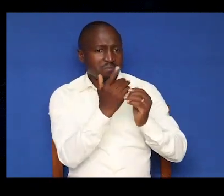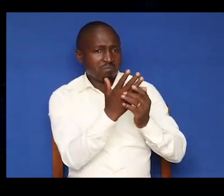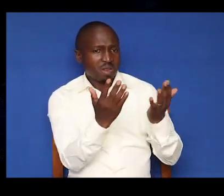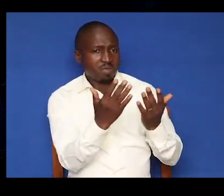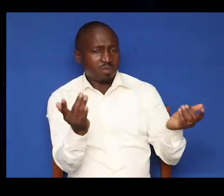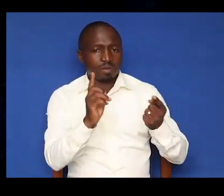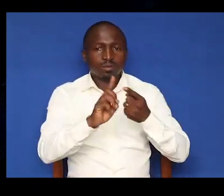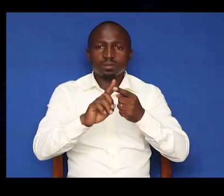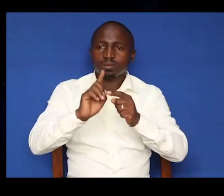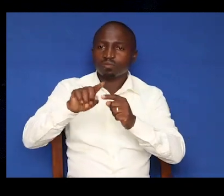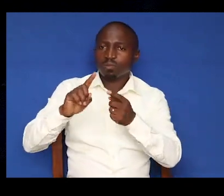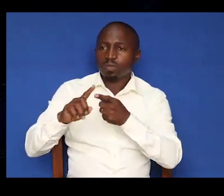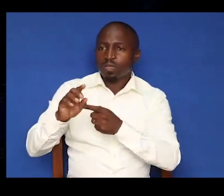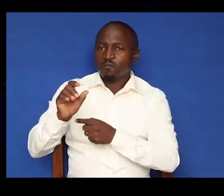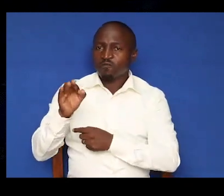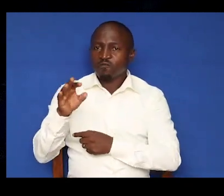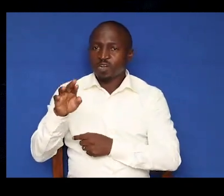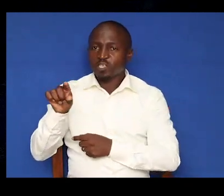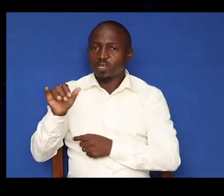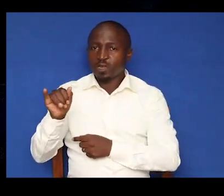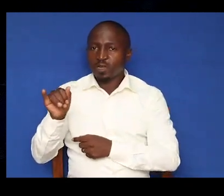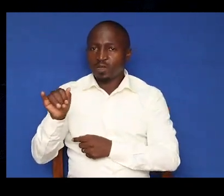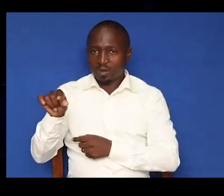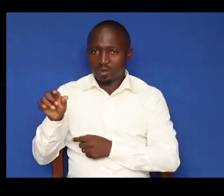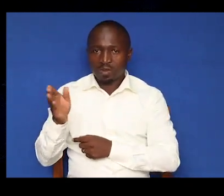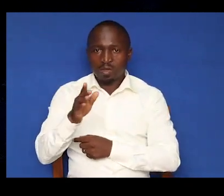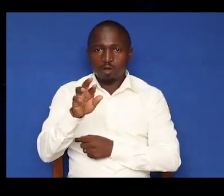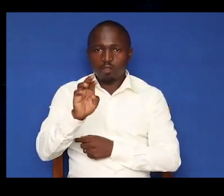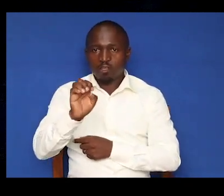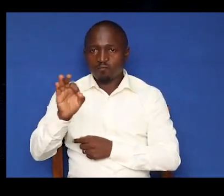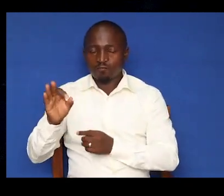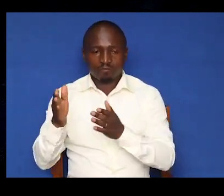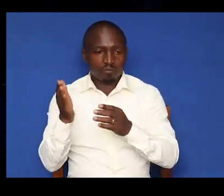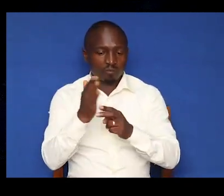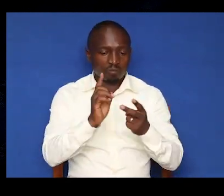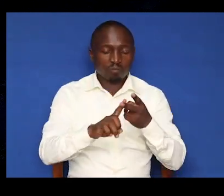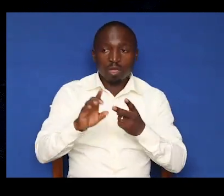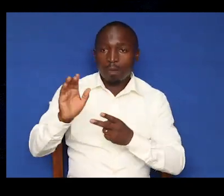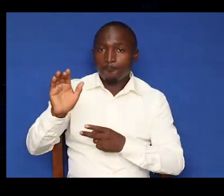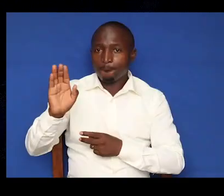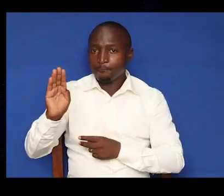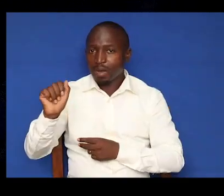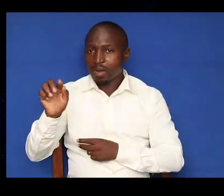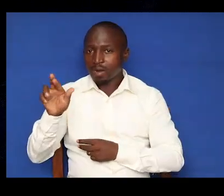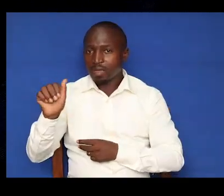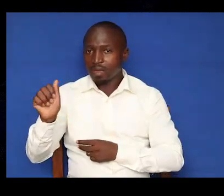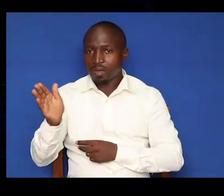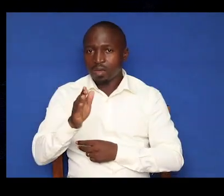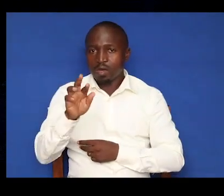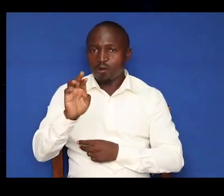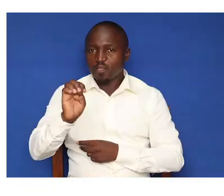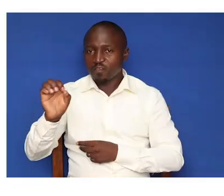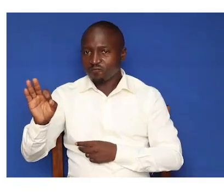atoll, barrier reef, as we regard their distinctive appearance. But